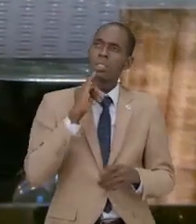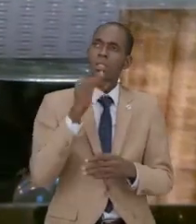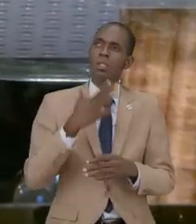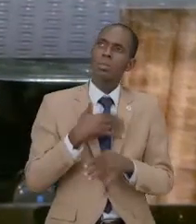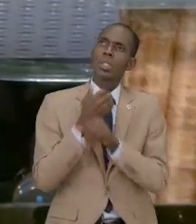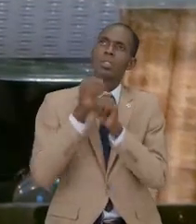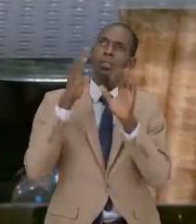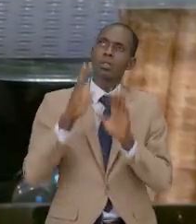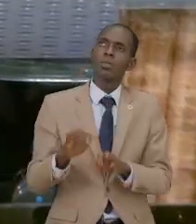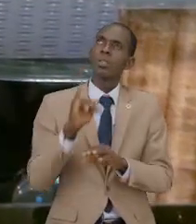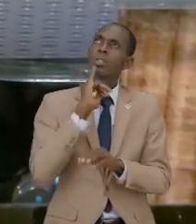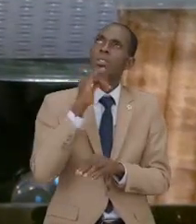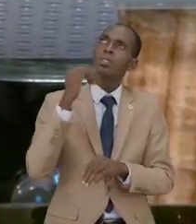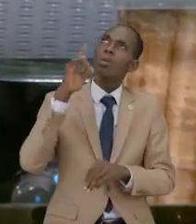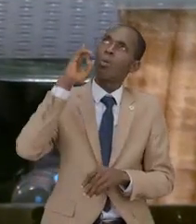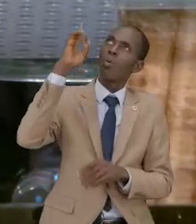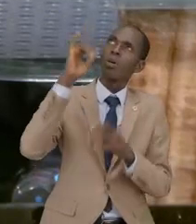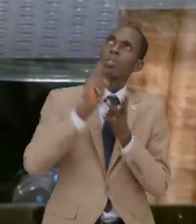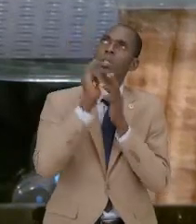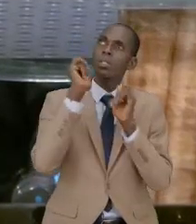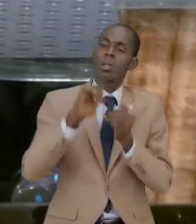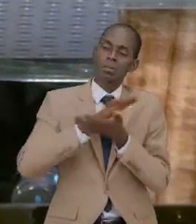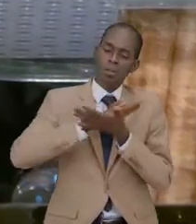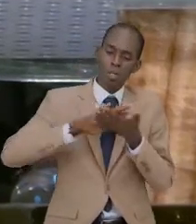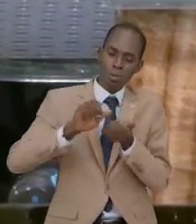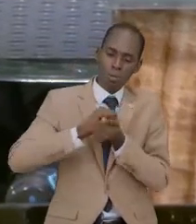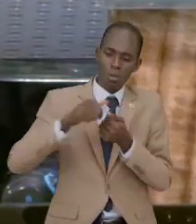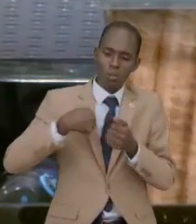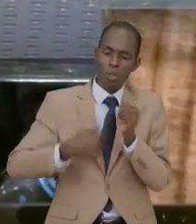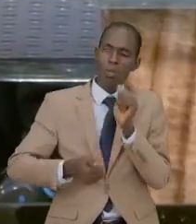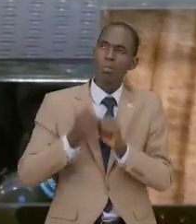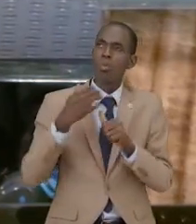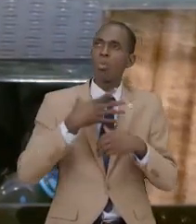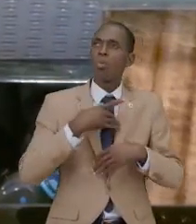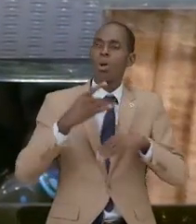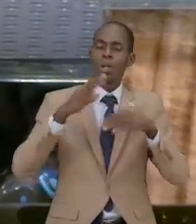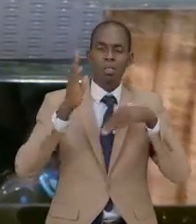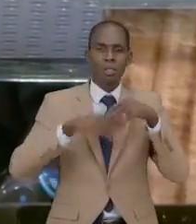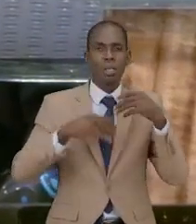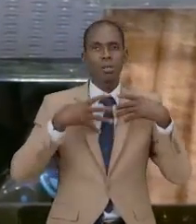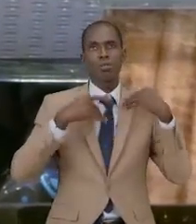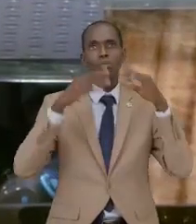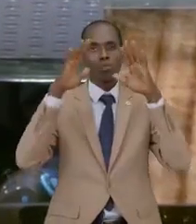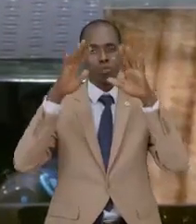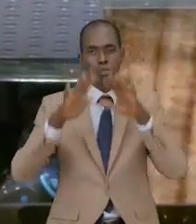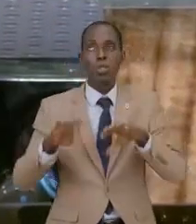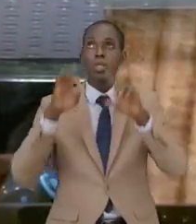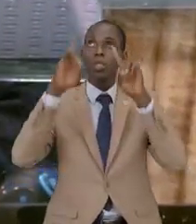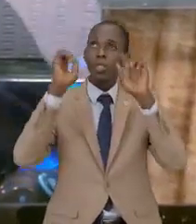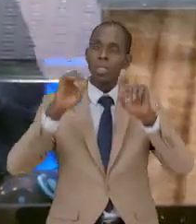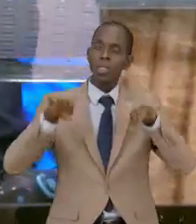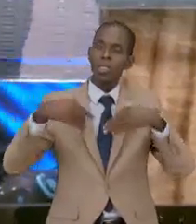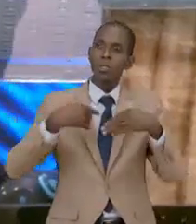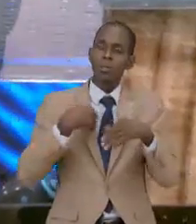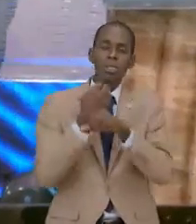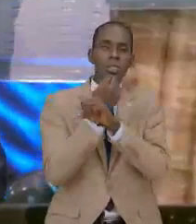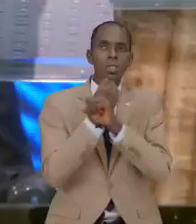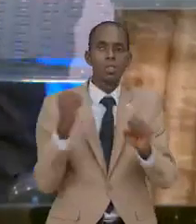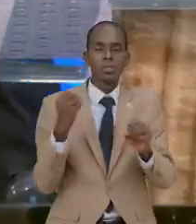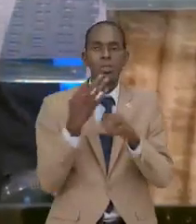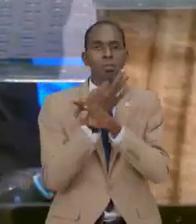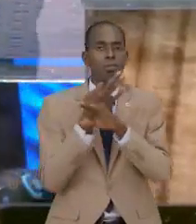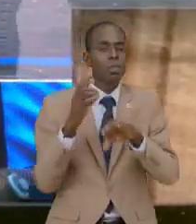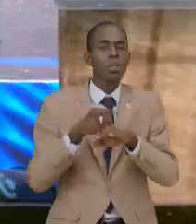can cleanse me and wash me whiter than snow. It's the one that can give me salvation, forgiveness, and freedom. I